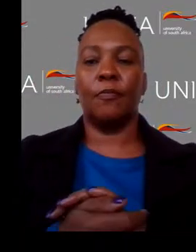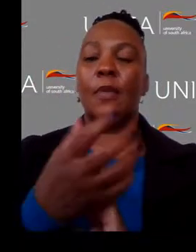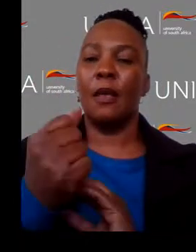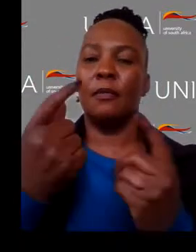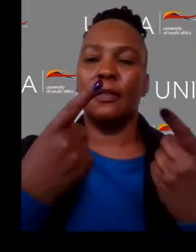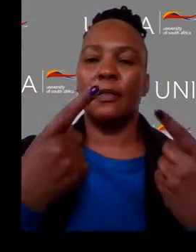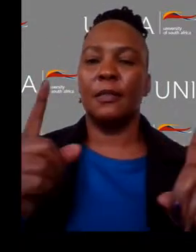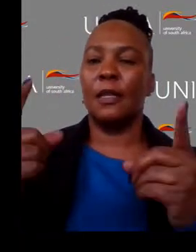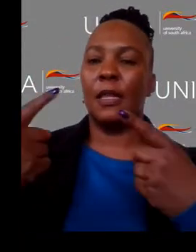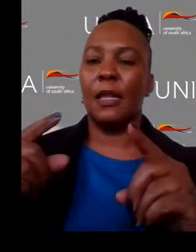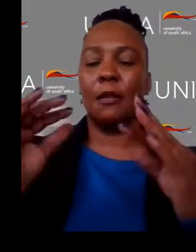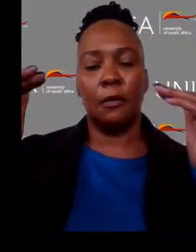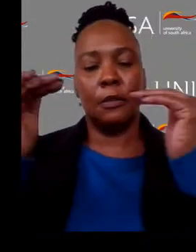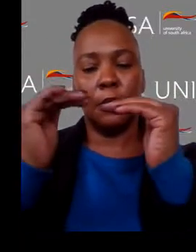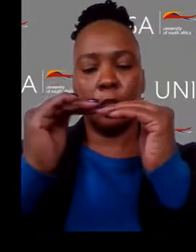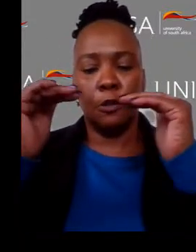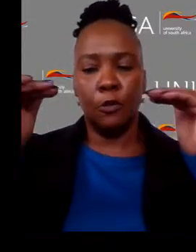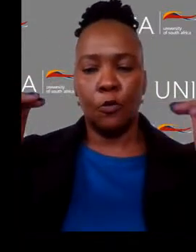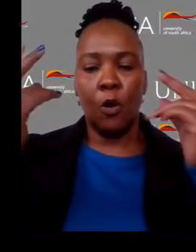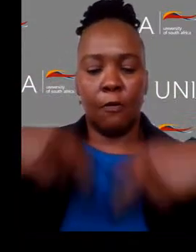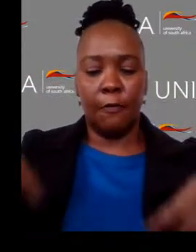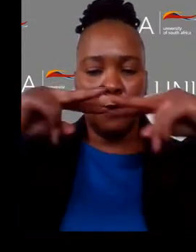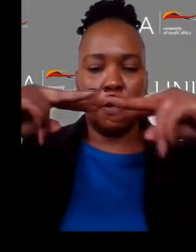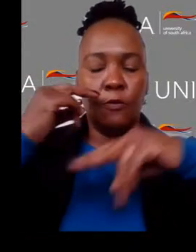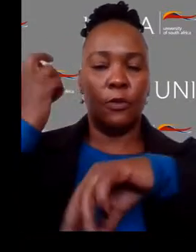but equally valued learning needs.